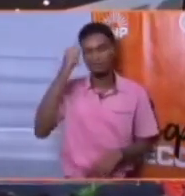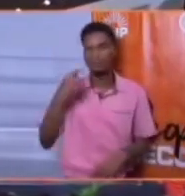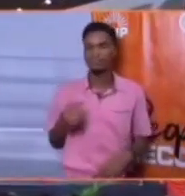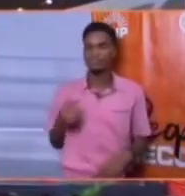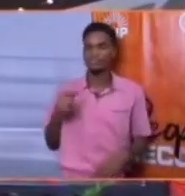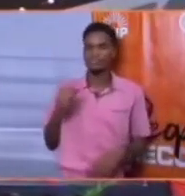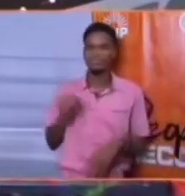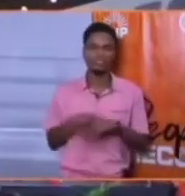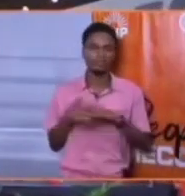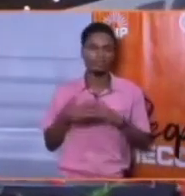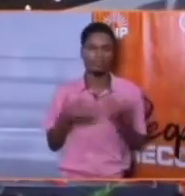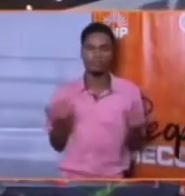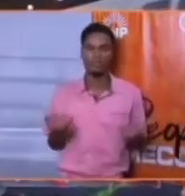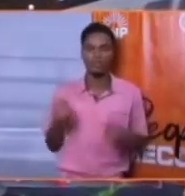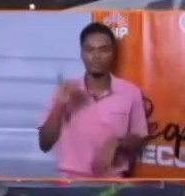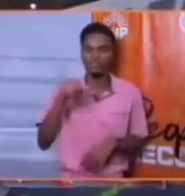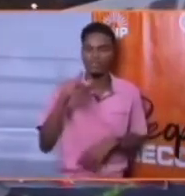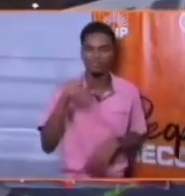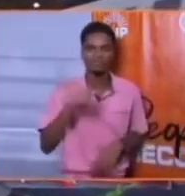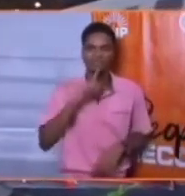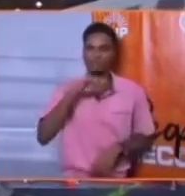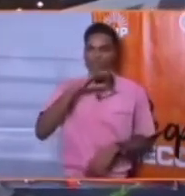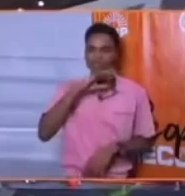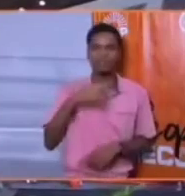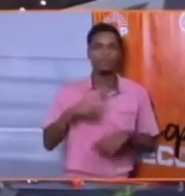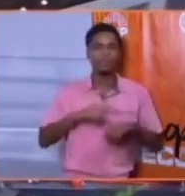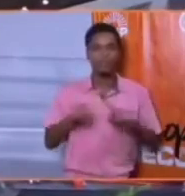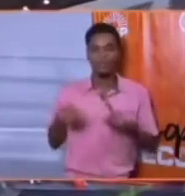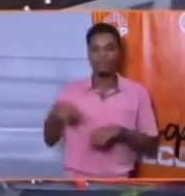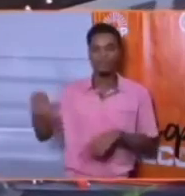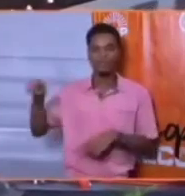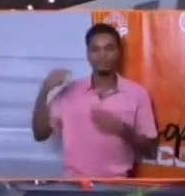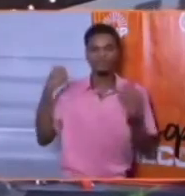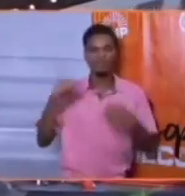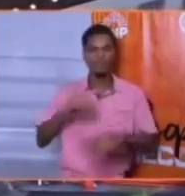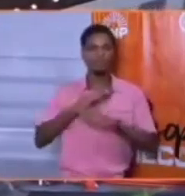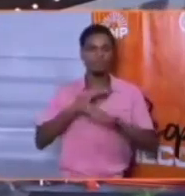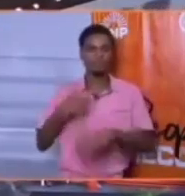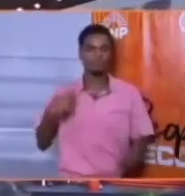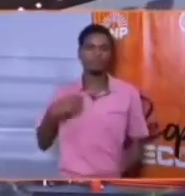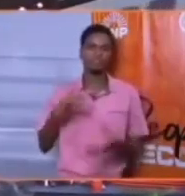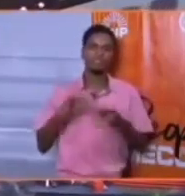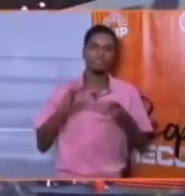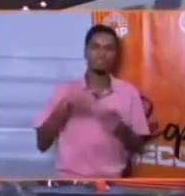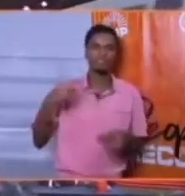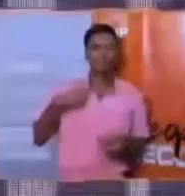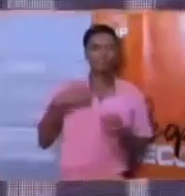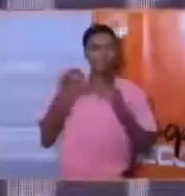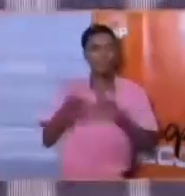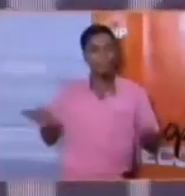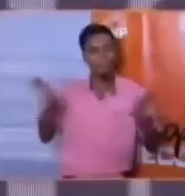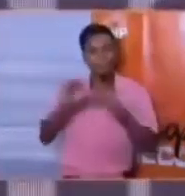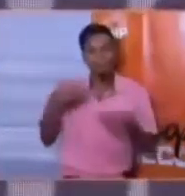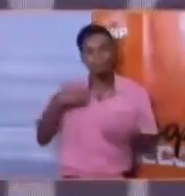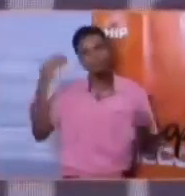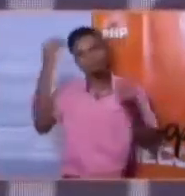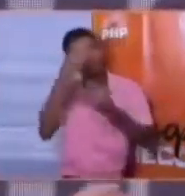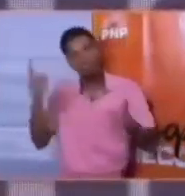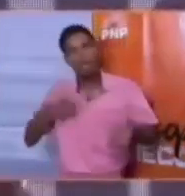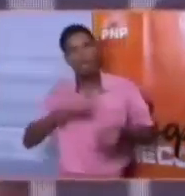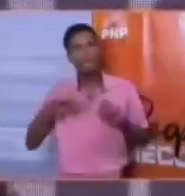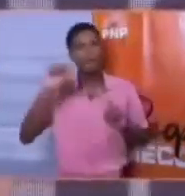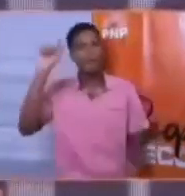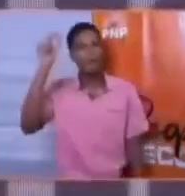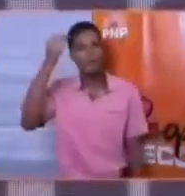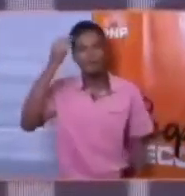budget presentation when they tried to prevent me from saying some critical things about governance,